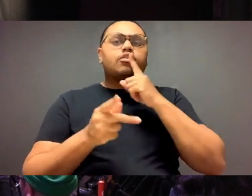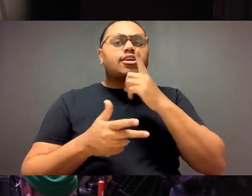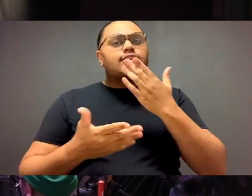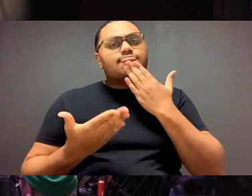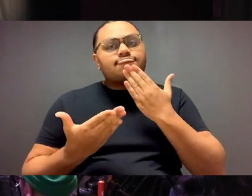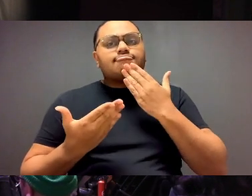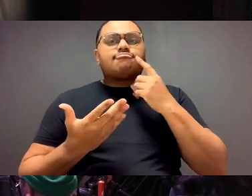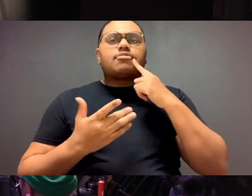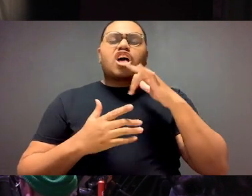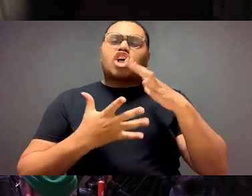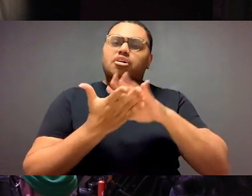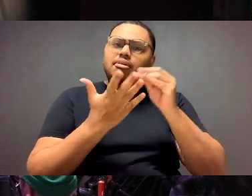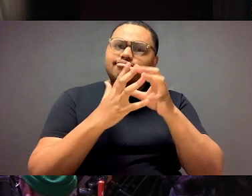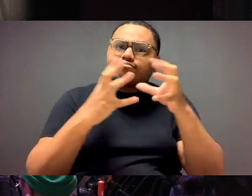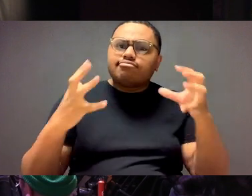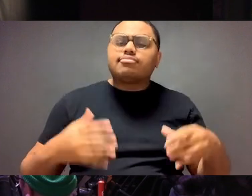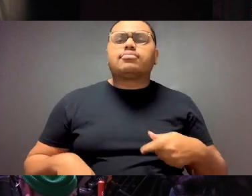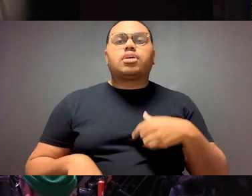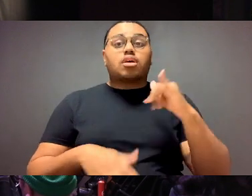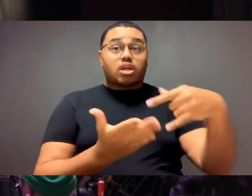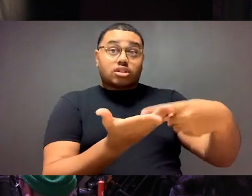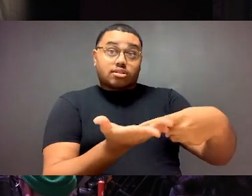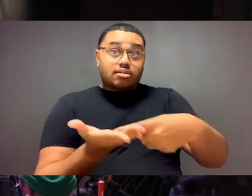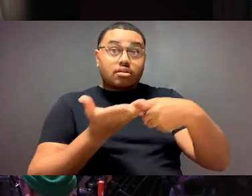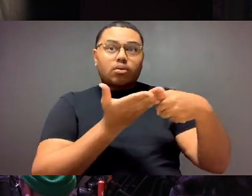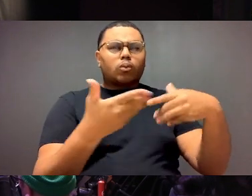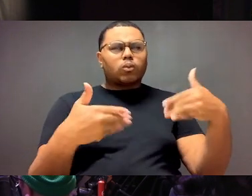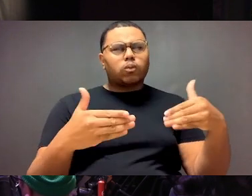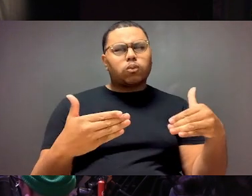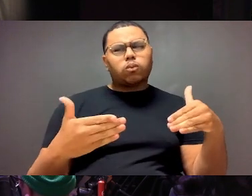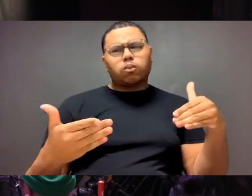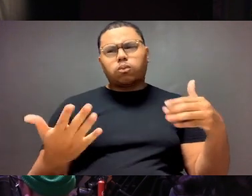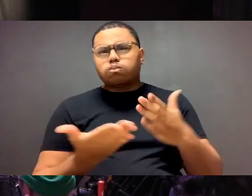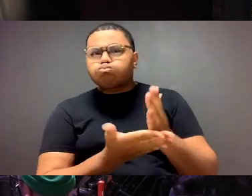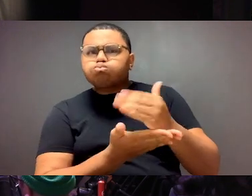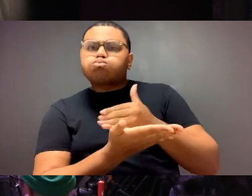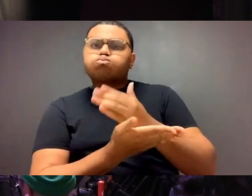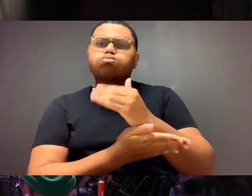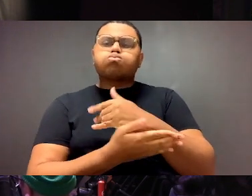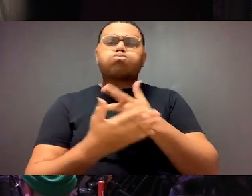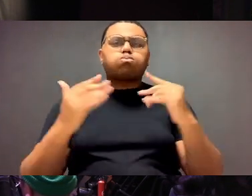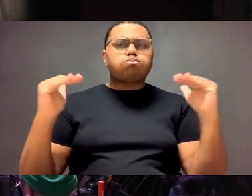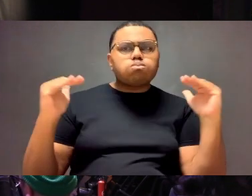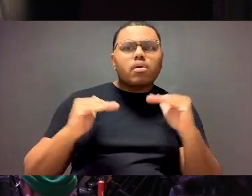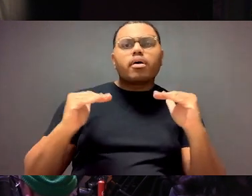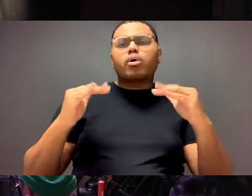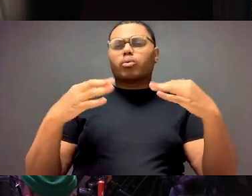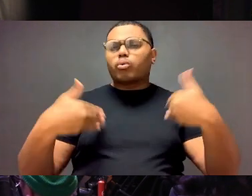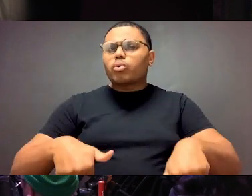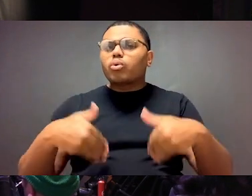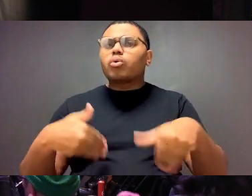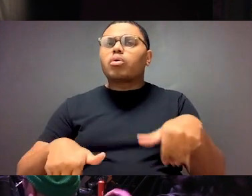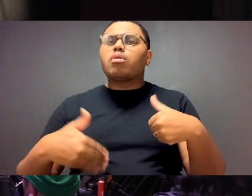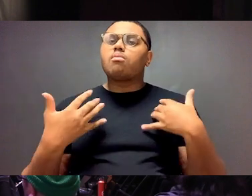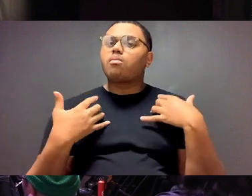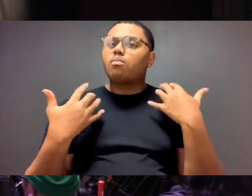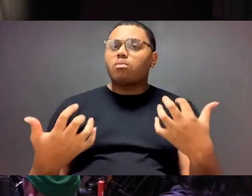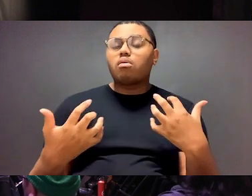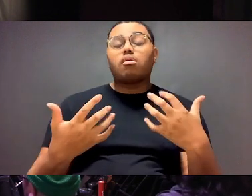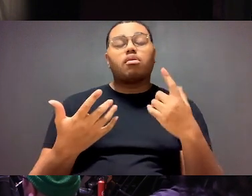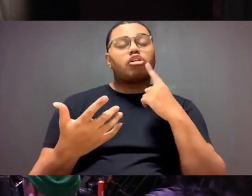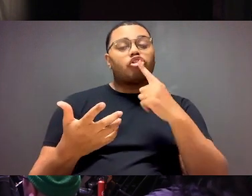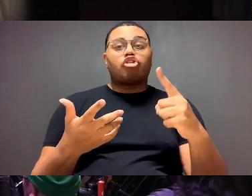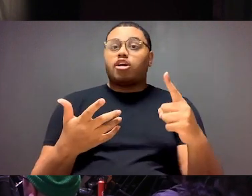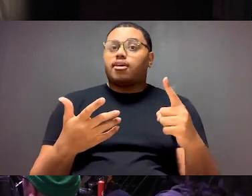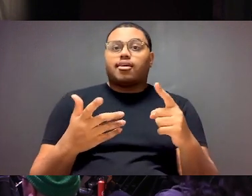the discussion around it really robust and fair, and I wanted to pay it forward and to